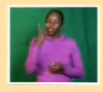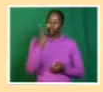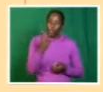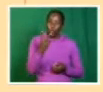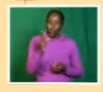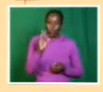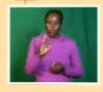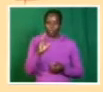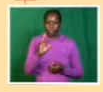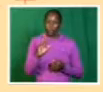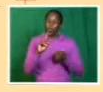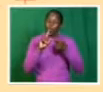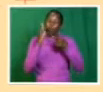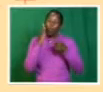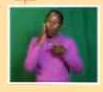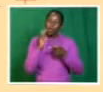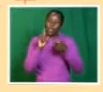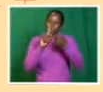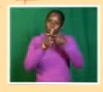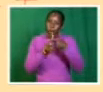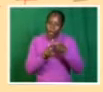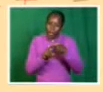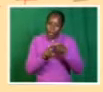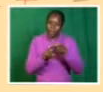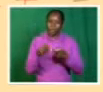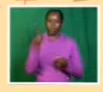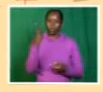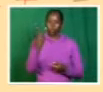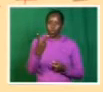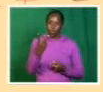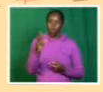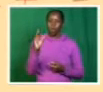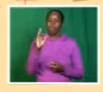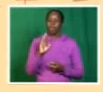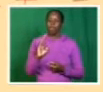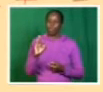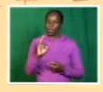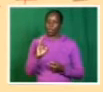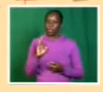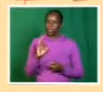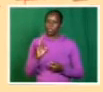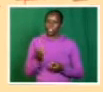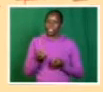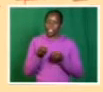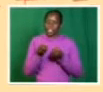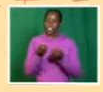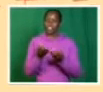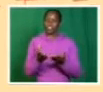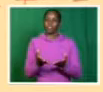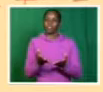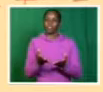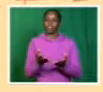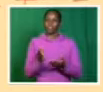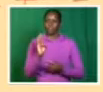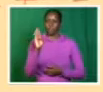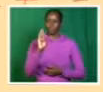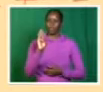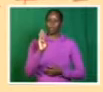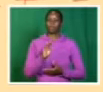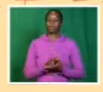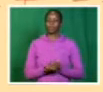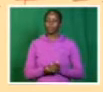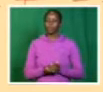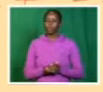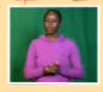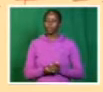add those 2 factors, they give you the b, the coefficient of x, which